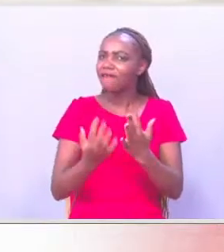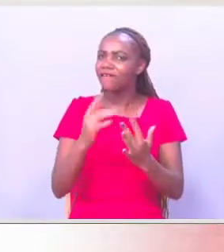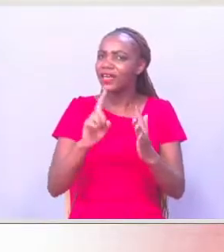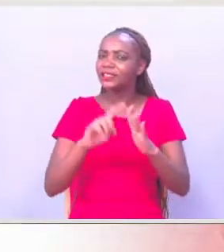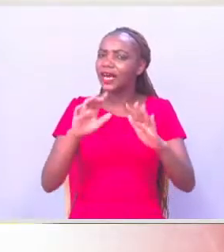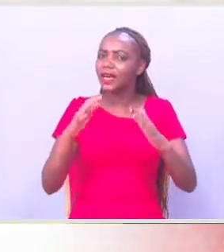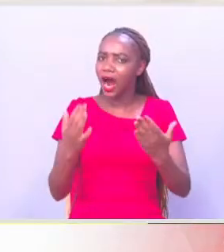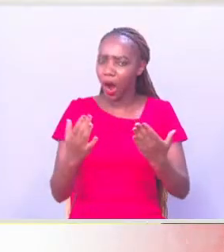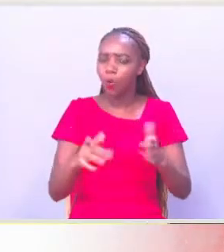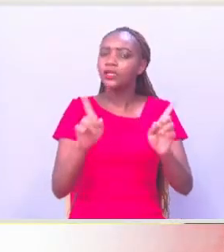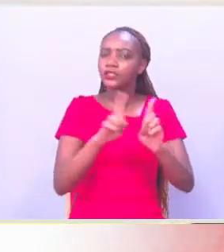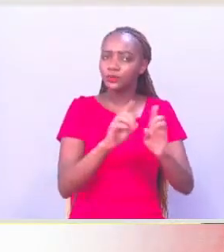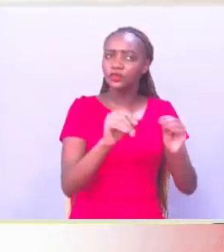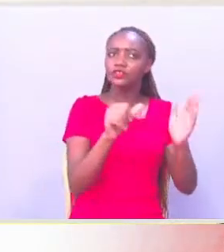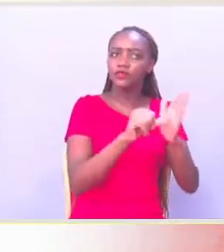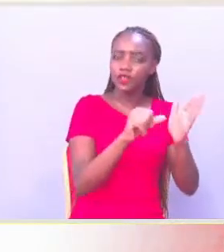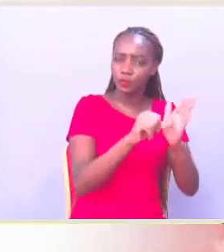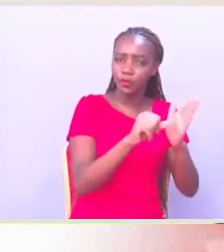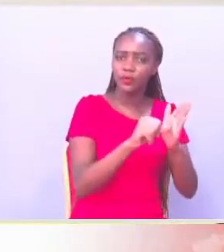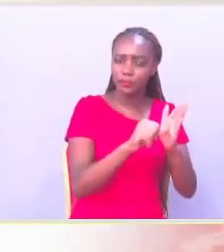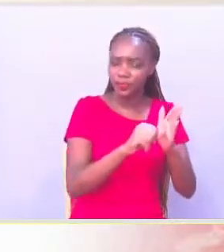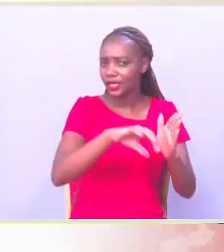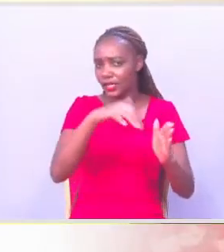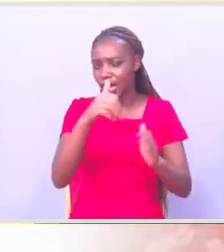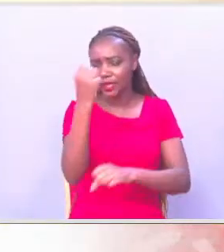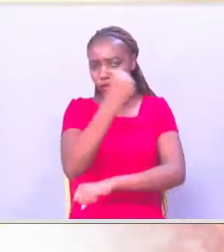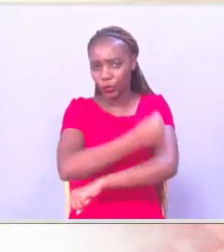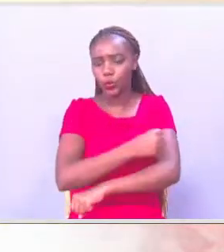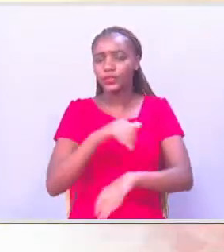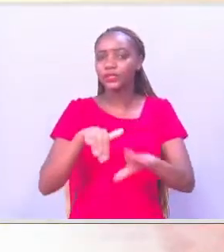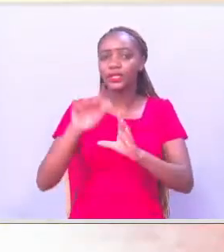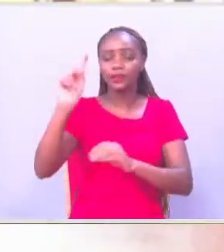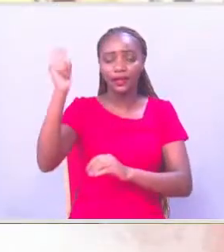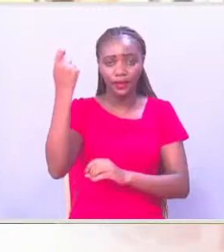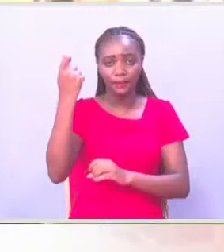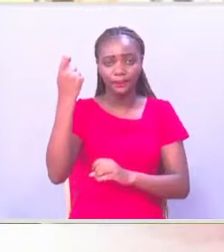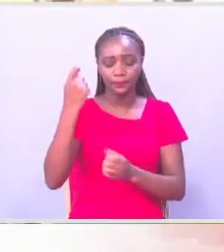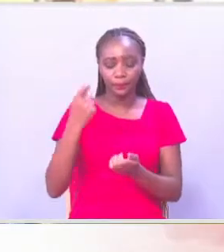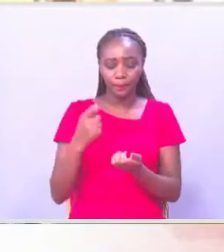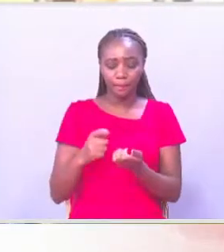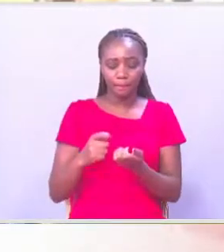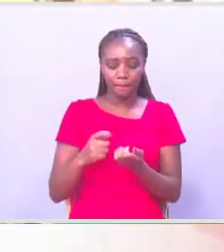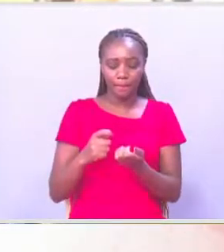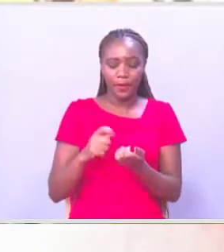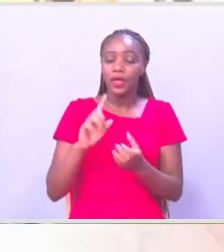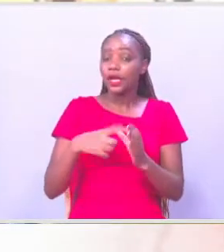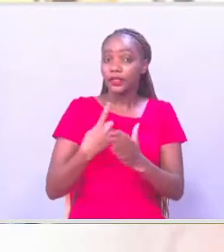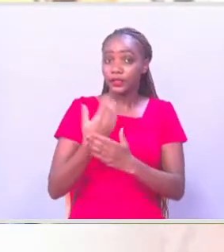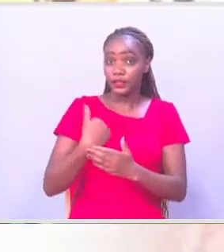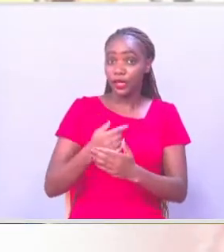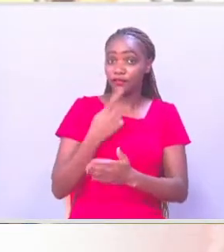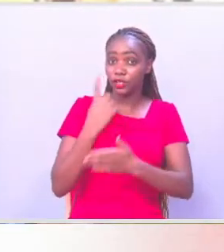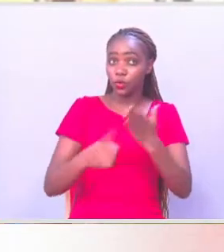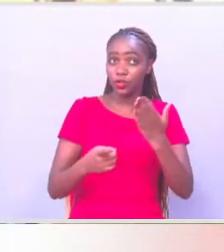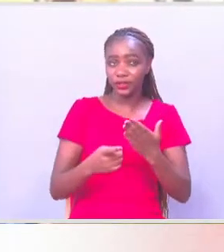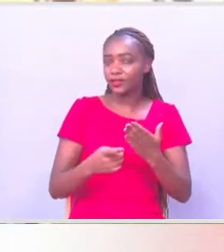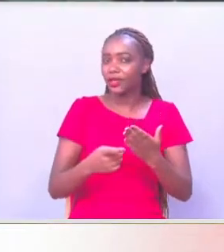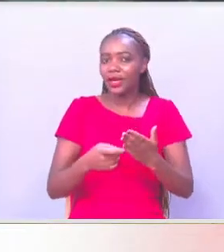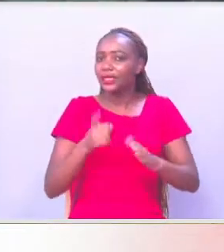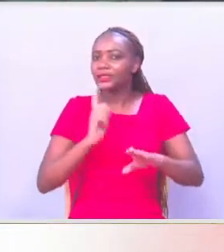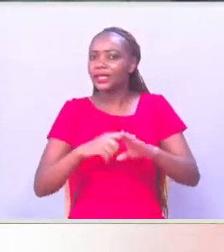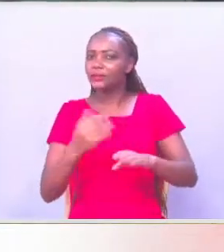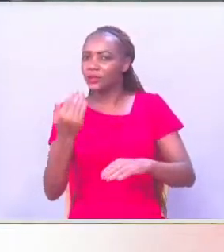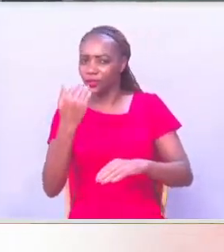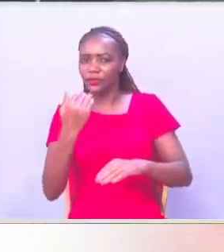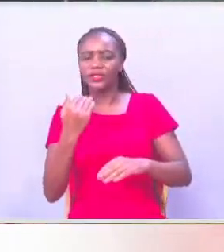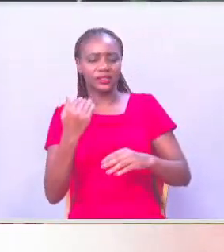to contain infernos that have been witnessed in various schools across the country. Kisema hiyo nigaramie kujenga hiyo dome, sina hiyo uwezo.